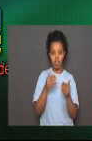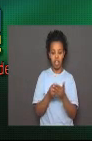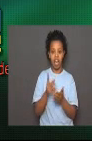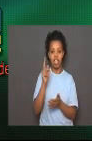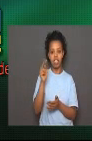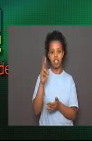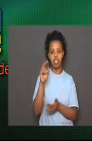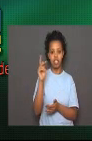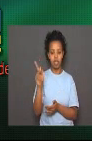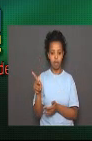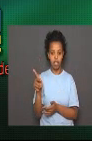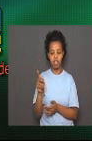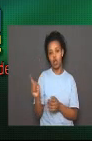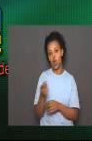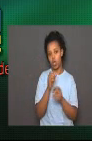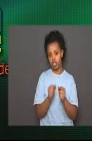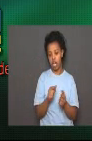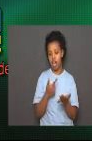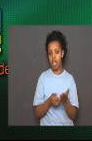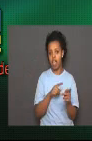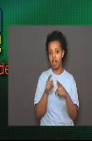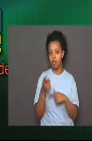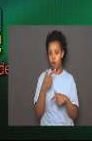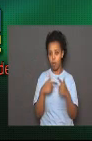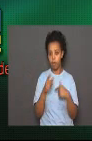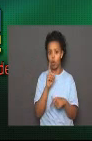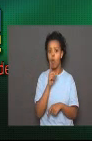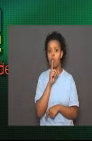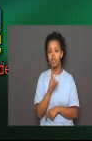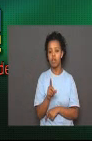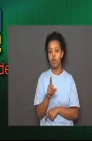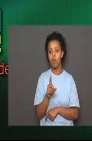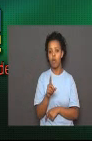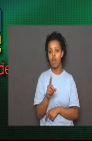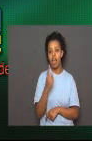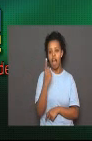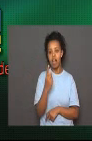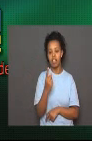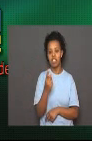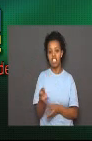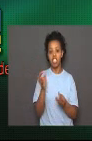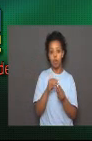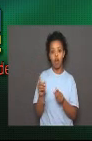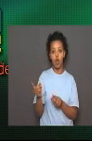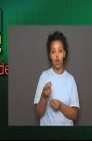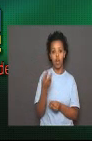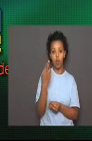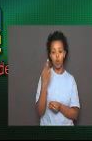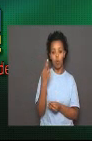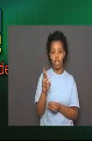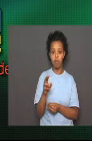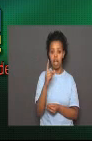triplet. This results in either one extra or one